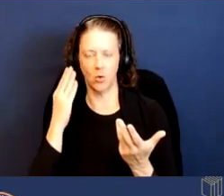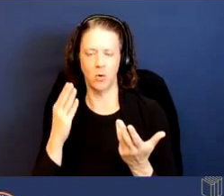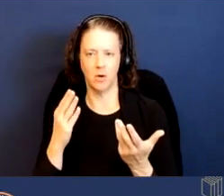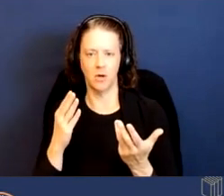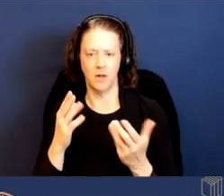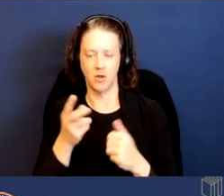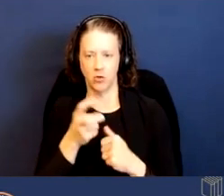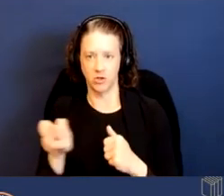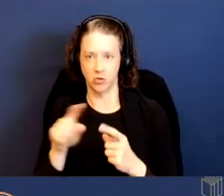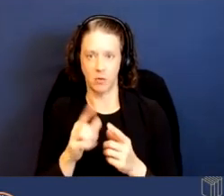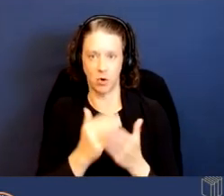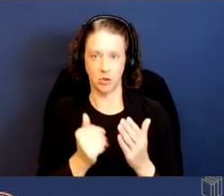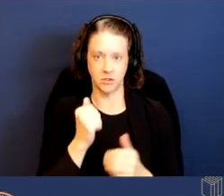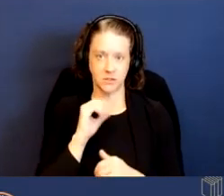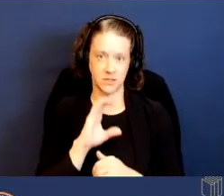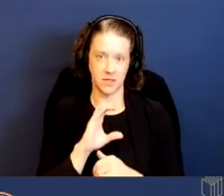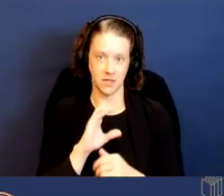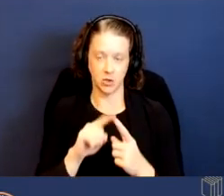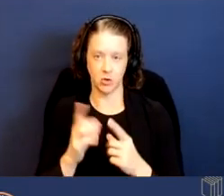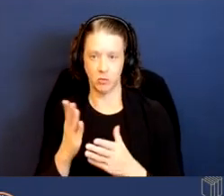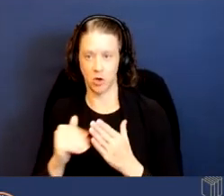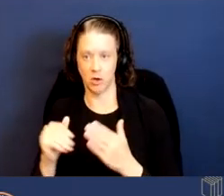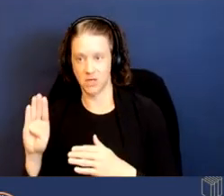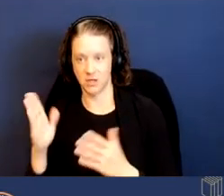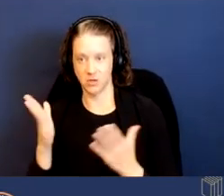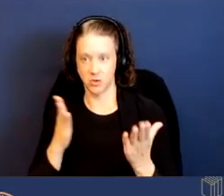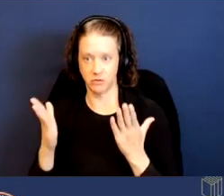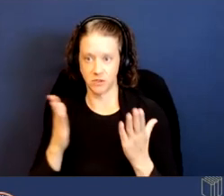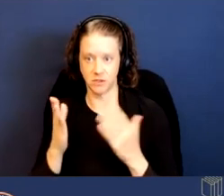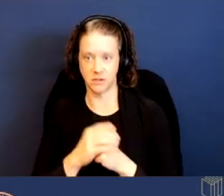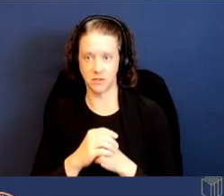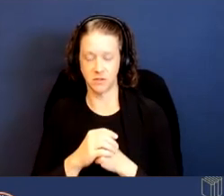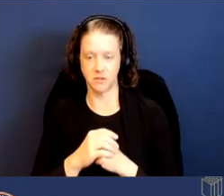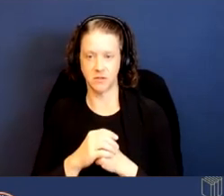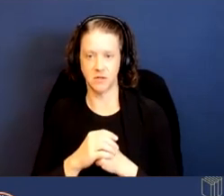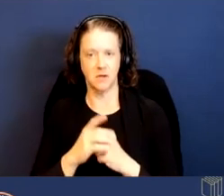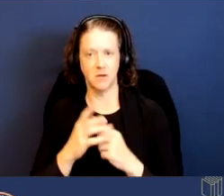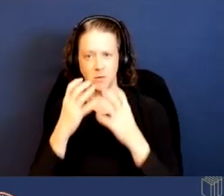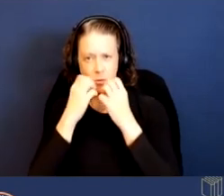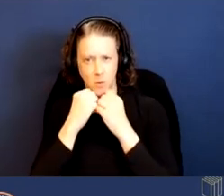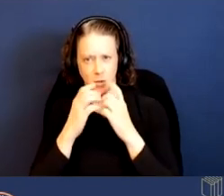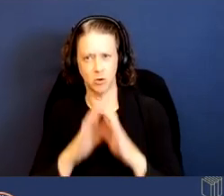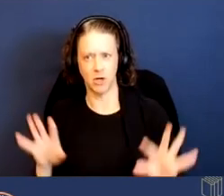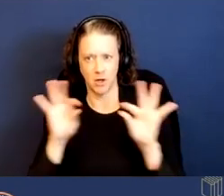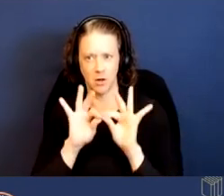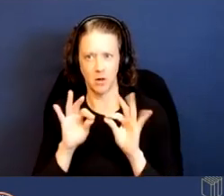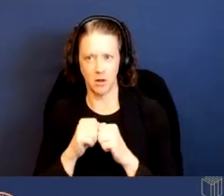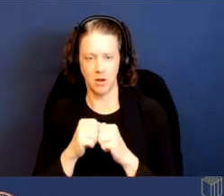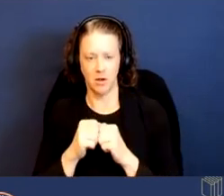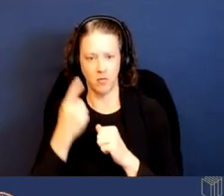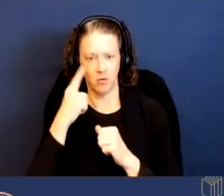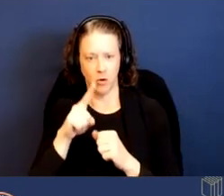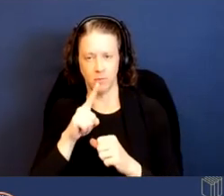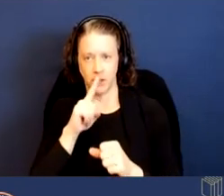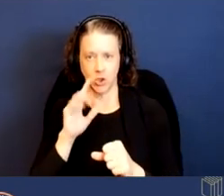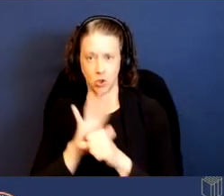Part C to Part B services is absolutely critical for ensuring that our students